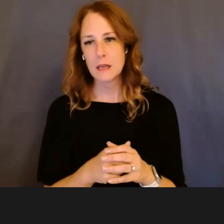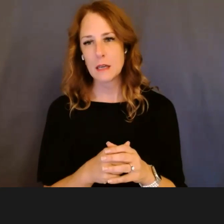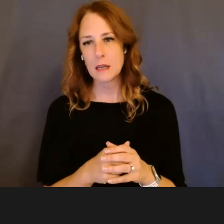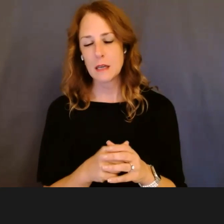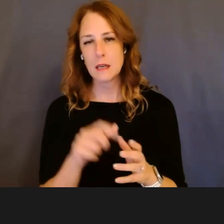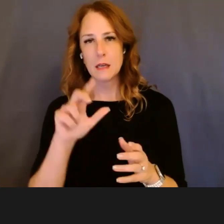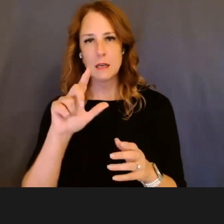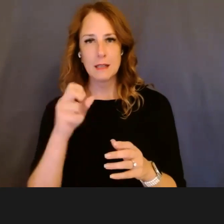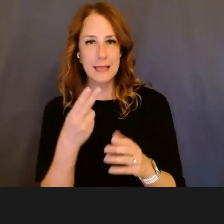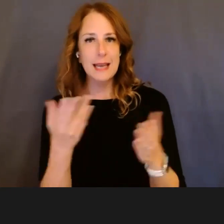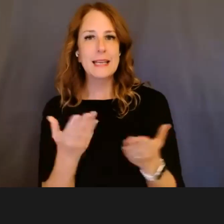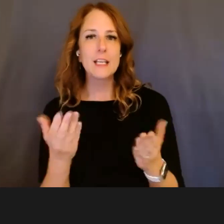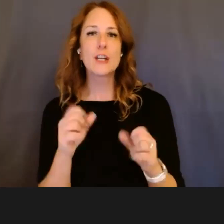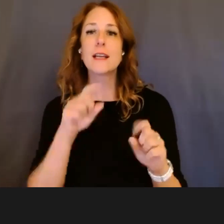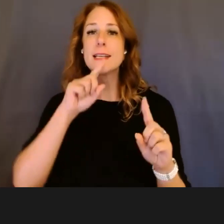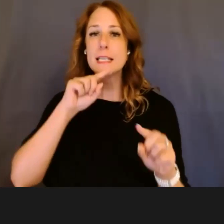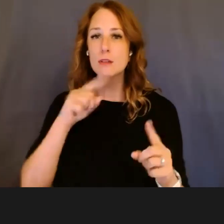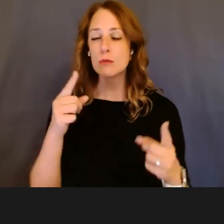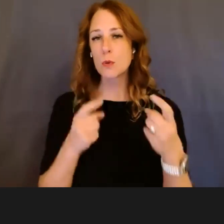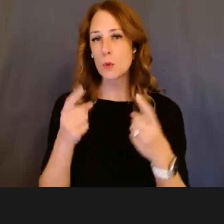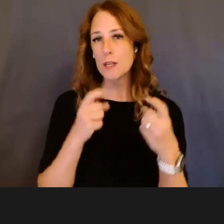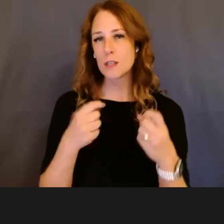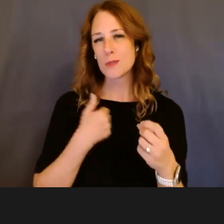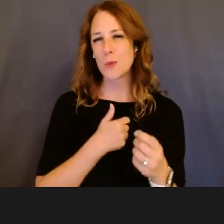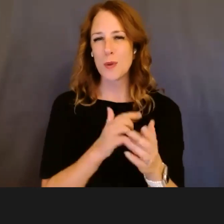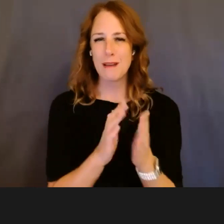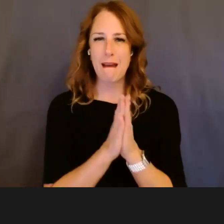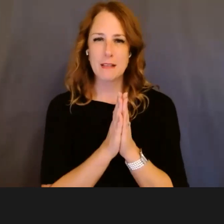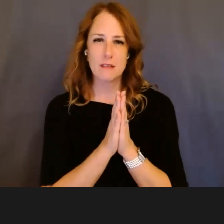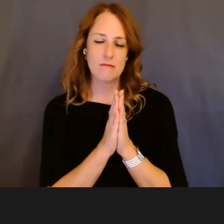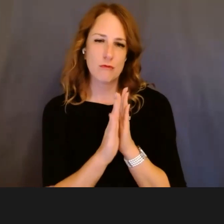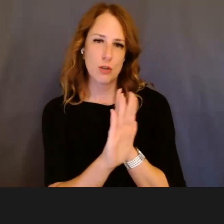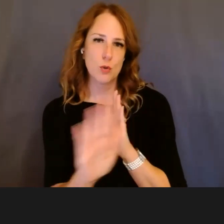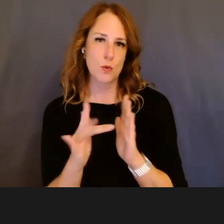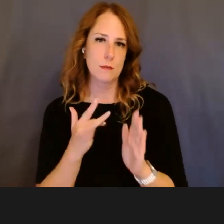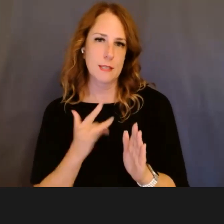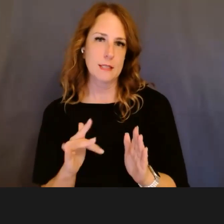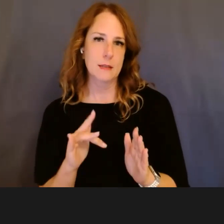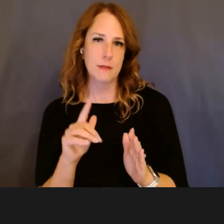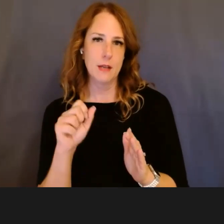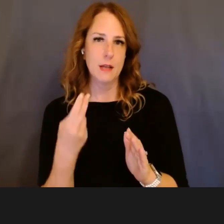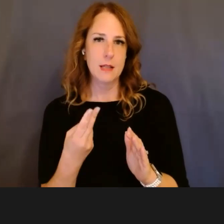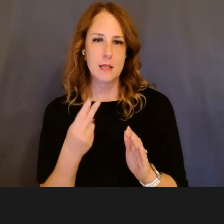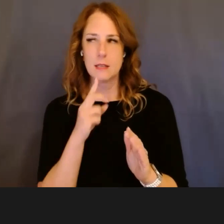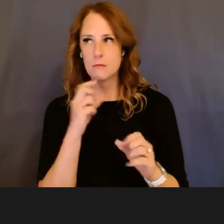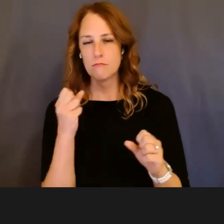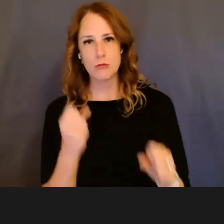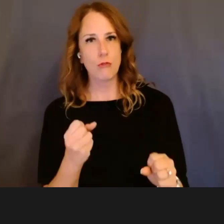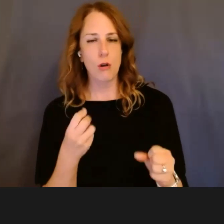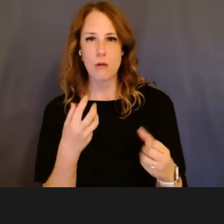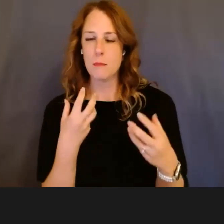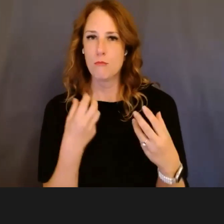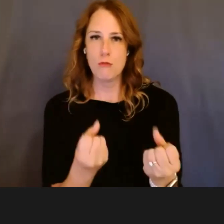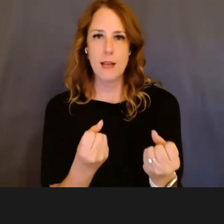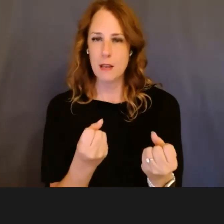Leah is here to answer any questions about her experience. We do just ask that you're sensitive. Leah is incredibly strong and brave to speak out